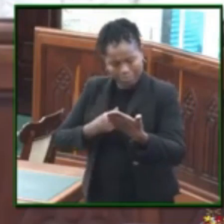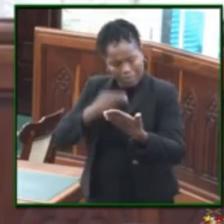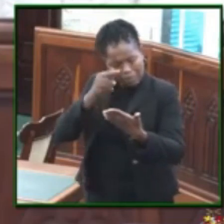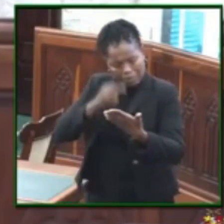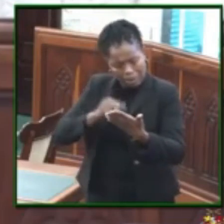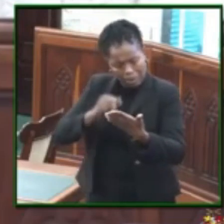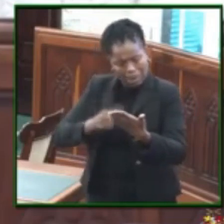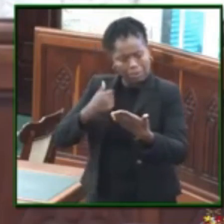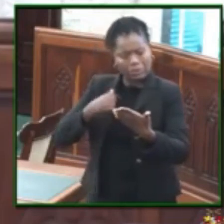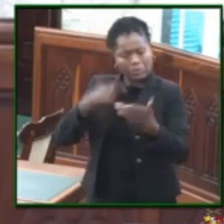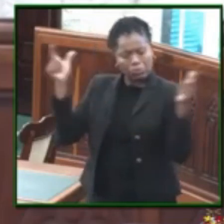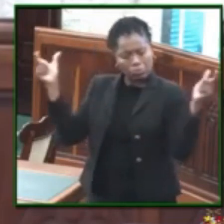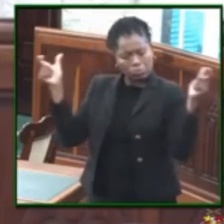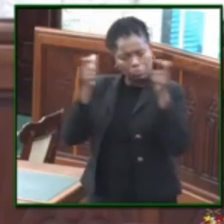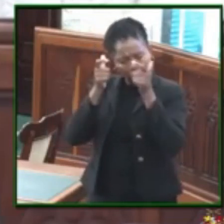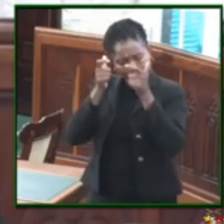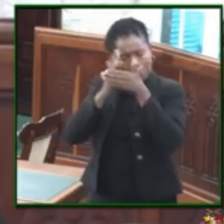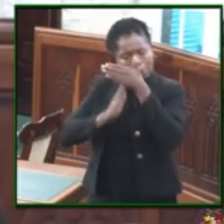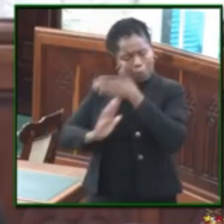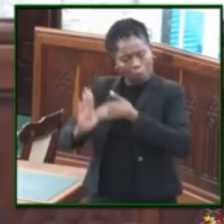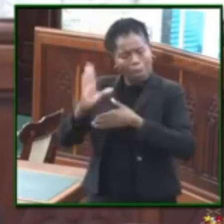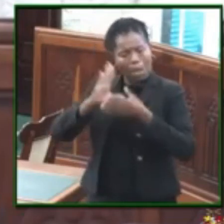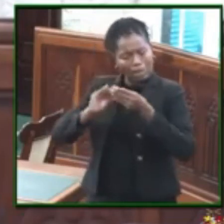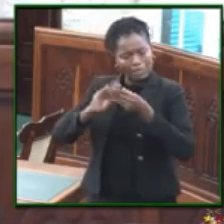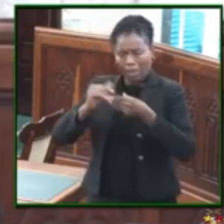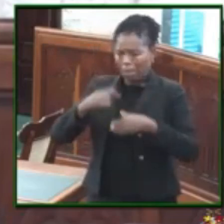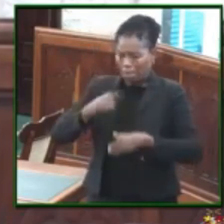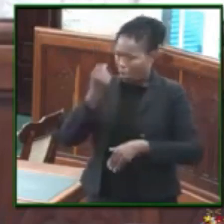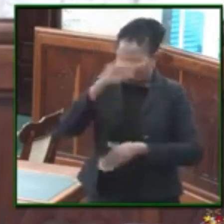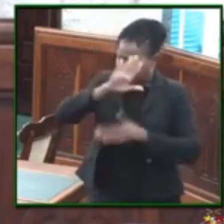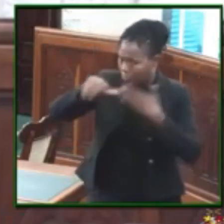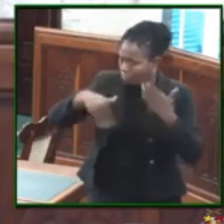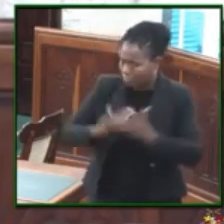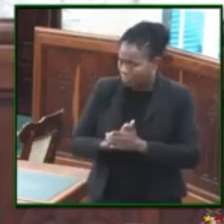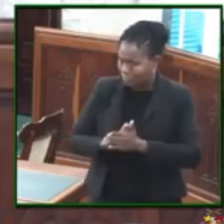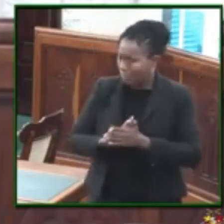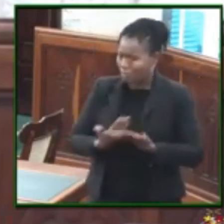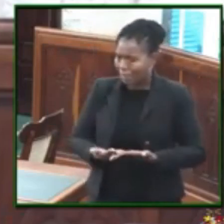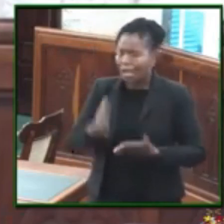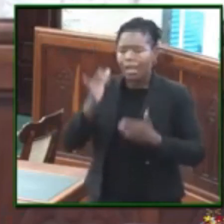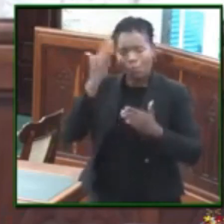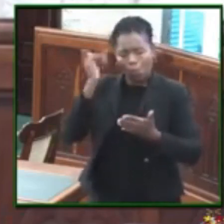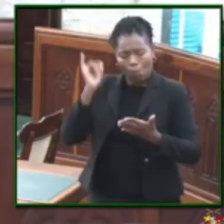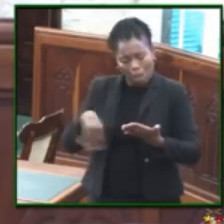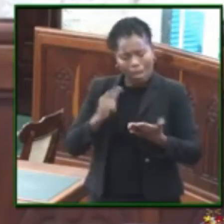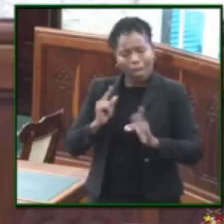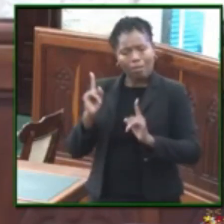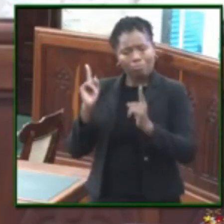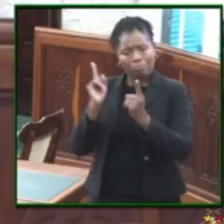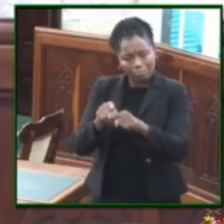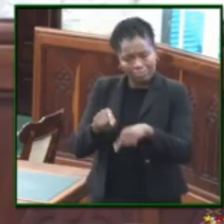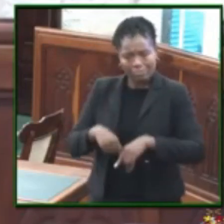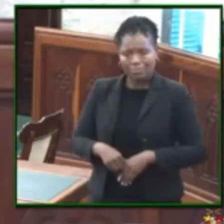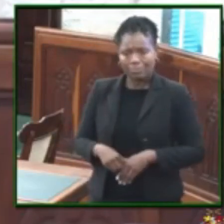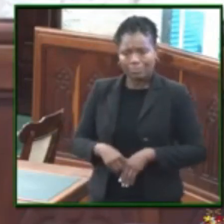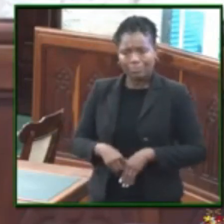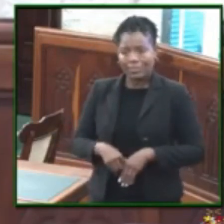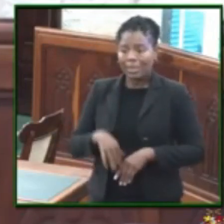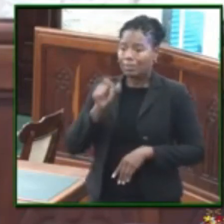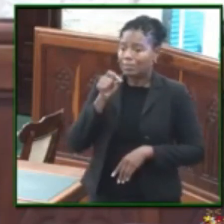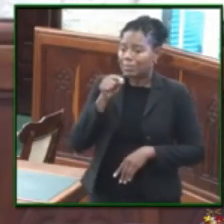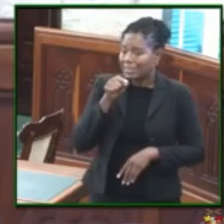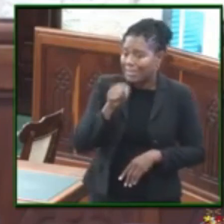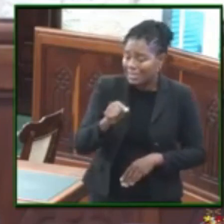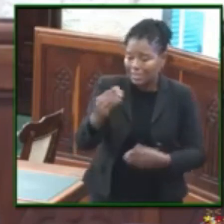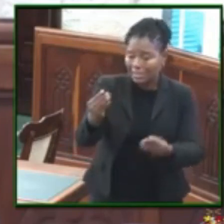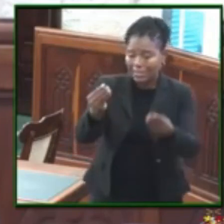in my humility, confess that I did not understand everything, and that is why I read the professor. And it was the professor